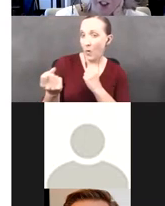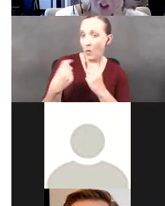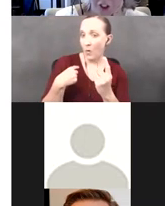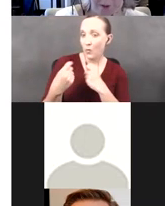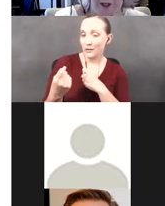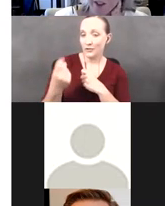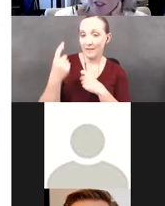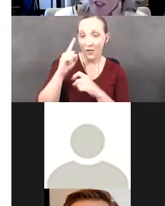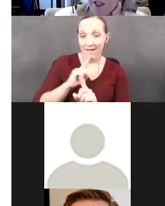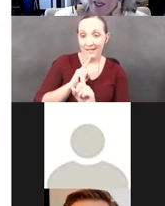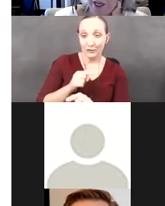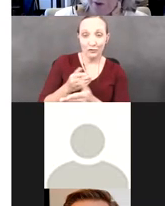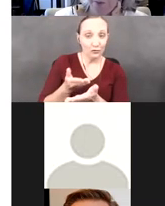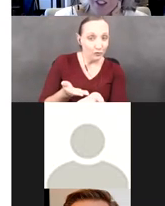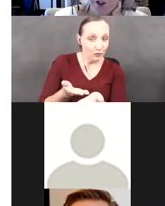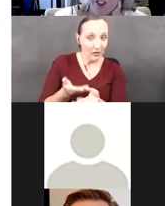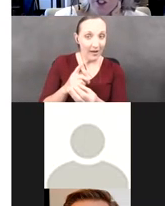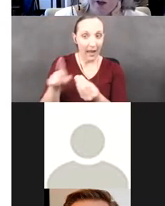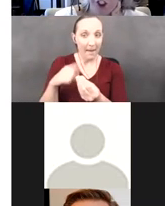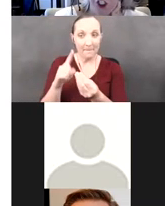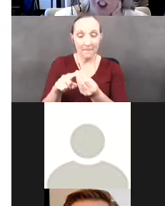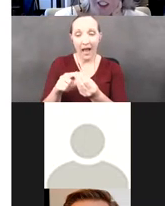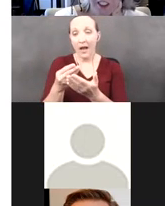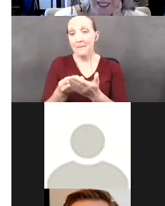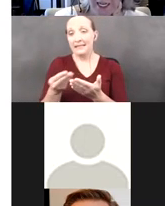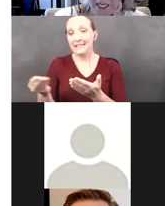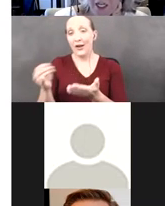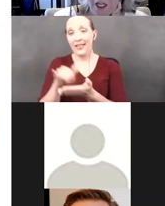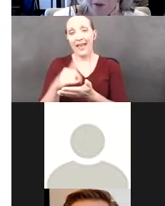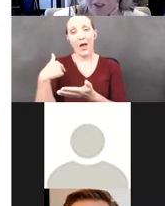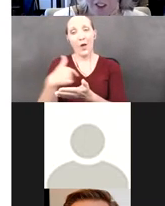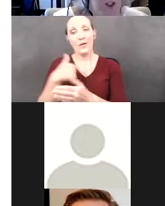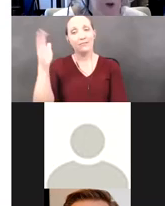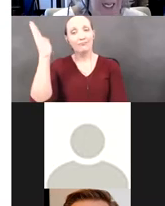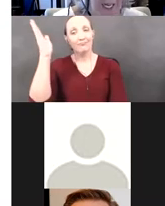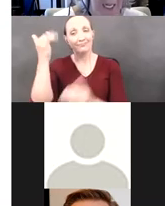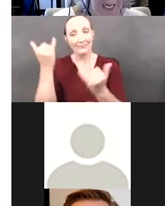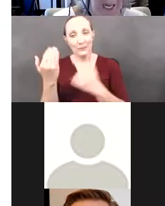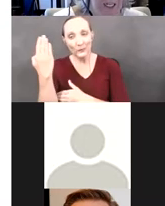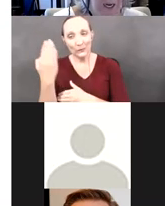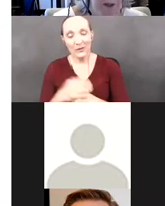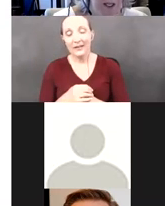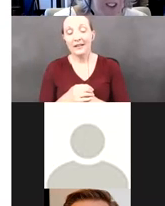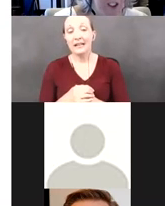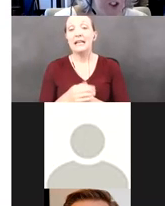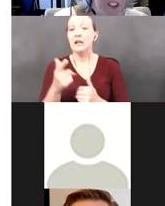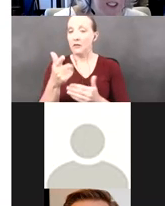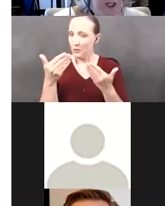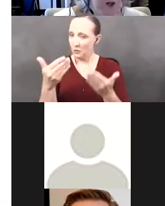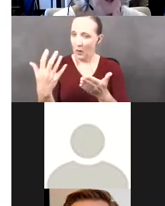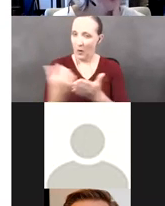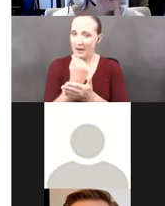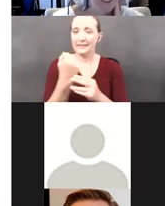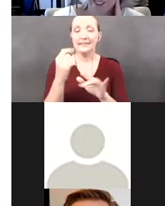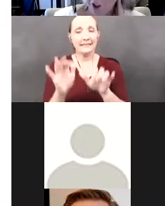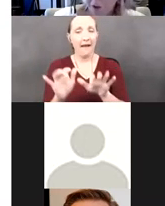preguntas que answered ustedes about quisieran the material contestar that was acerca shared del today. material Please que go se ahead and compartió type hoy. them in using that